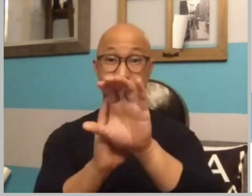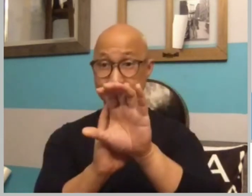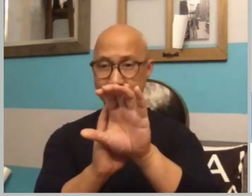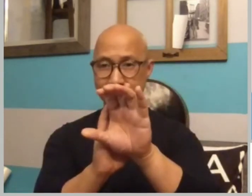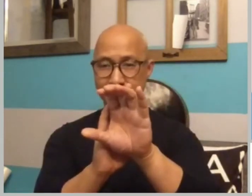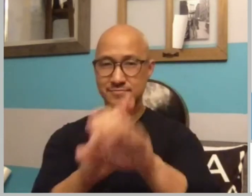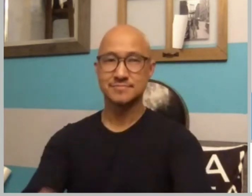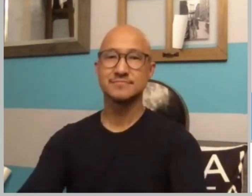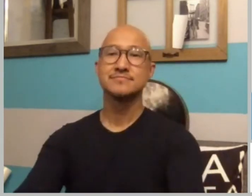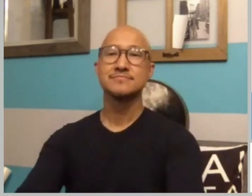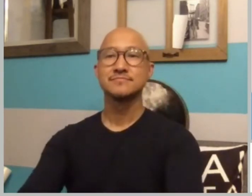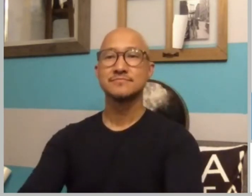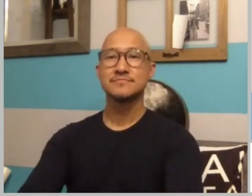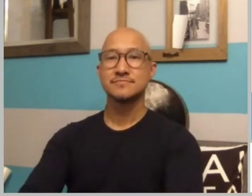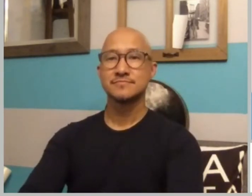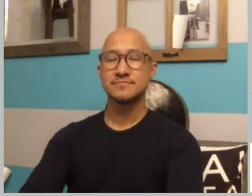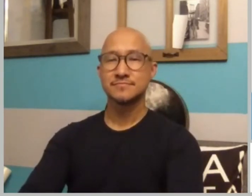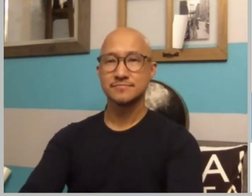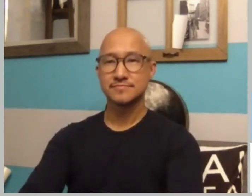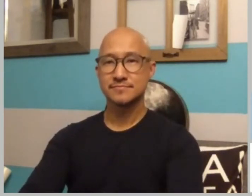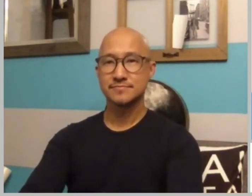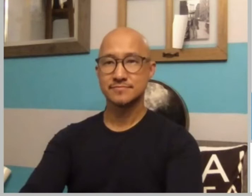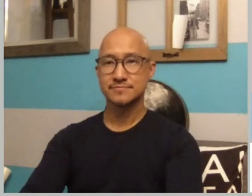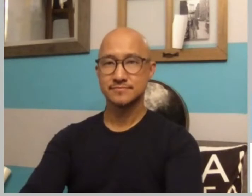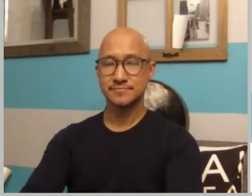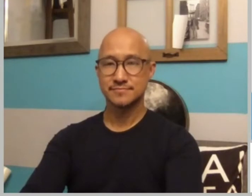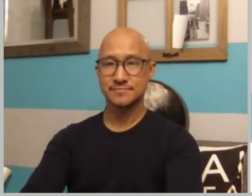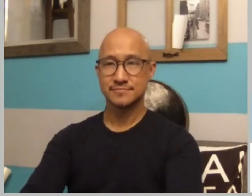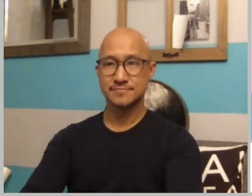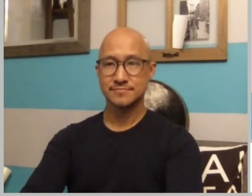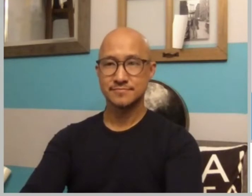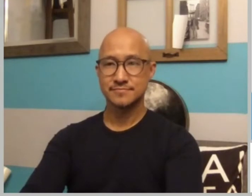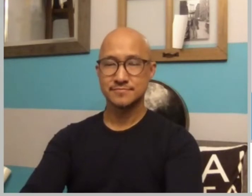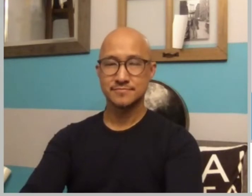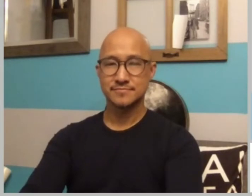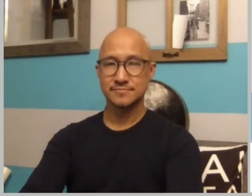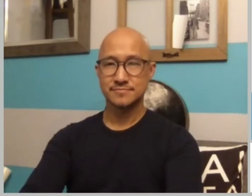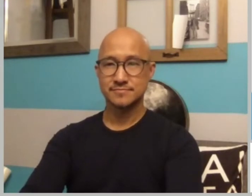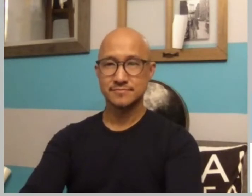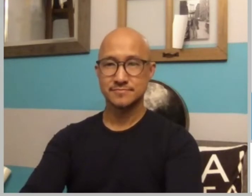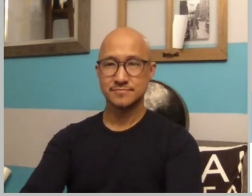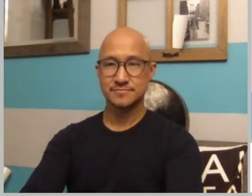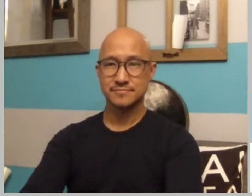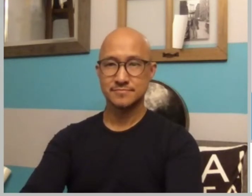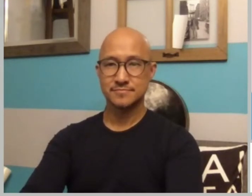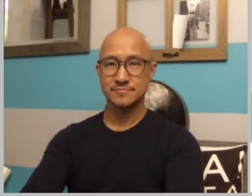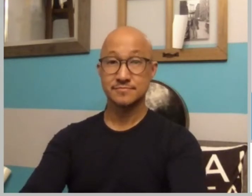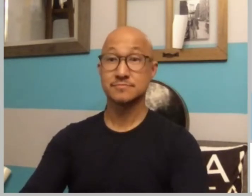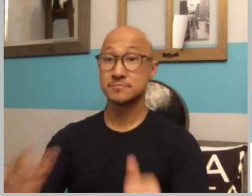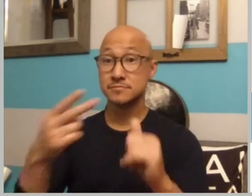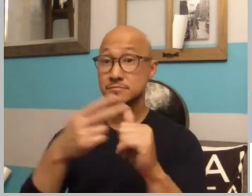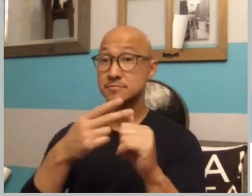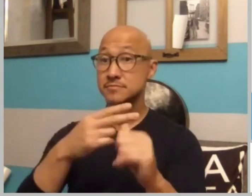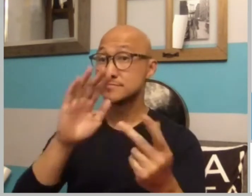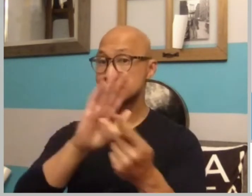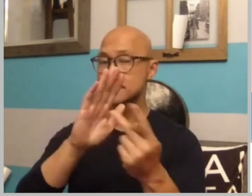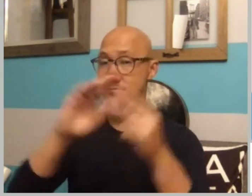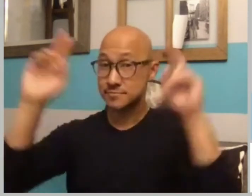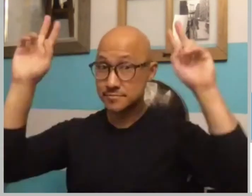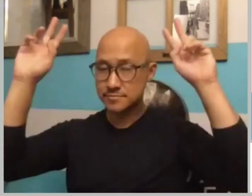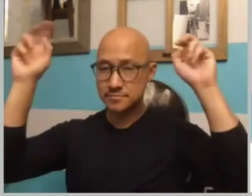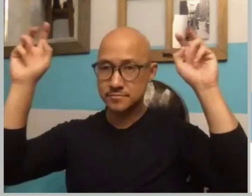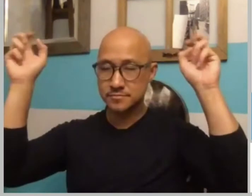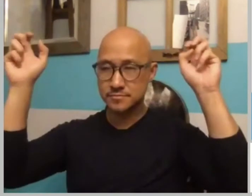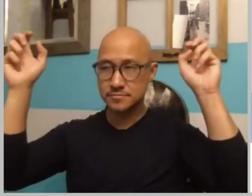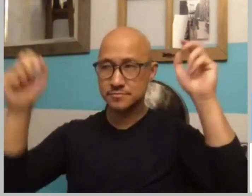So while you're going, I'll speak through it. Really, the theme of 2 Peter is really to